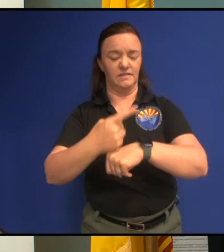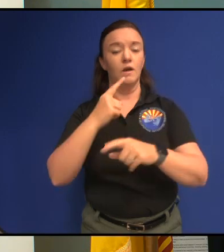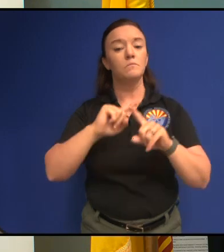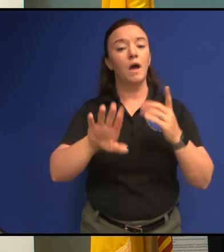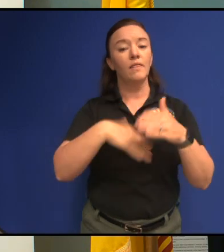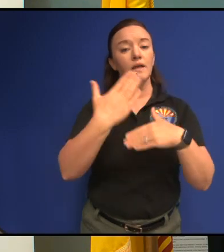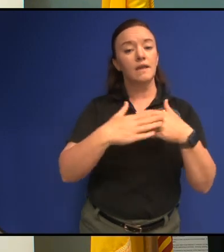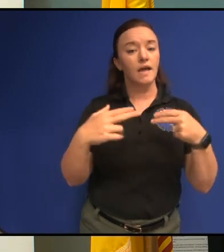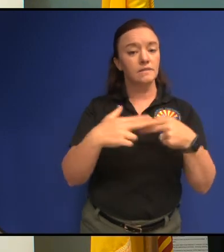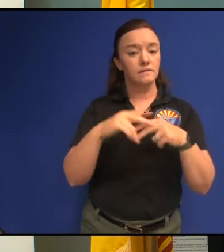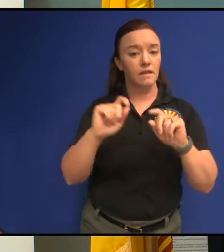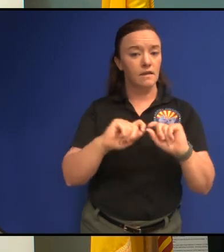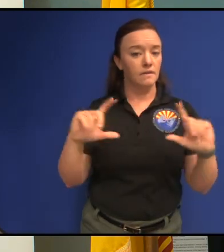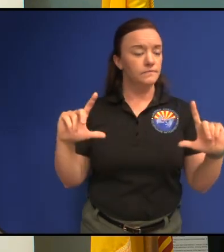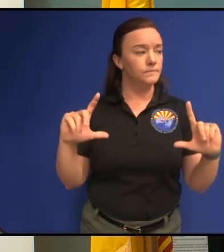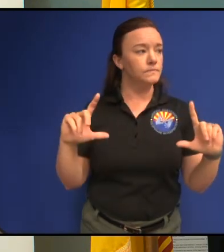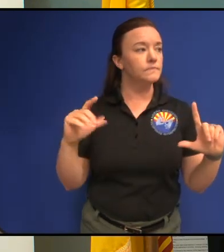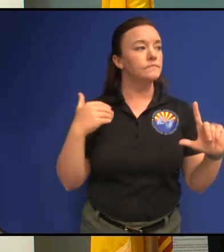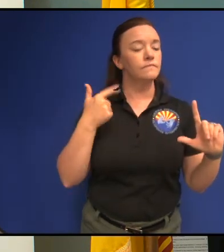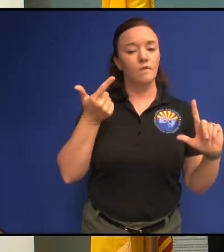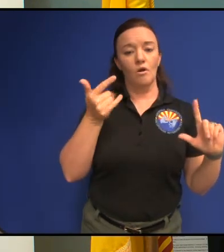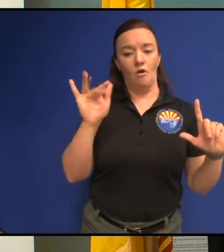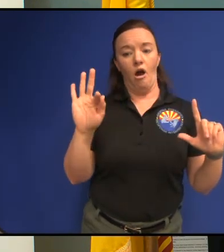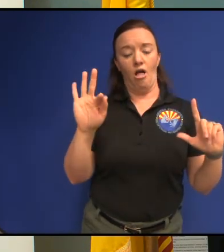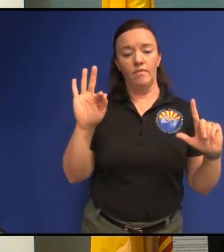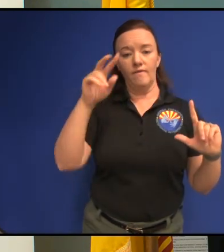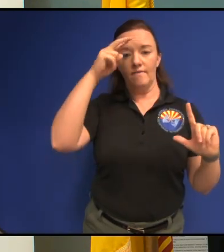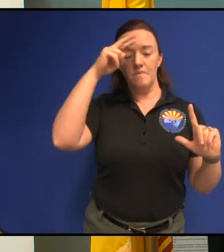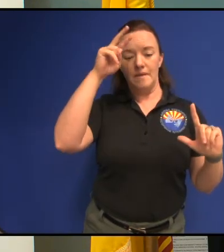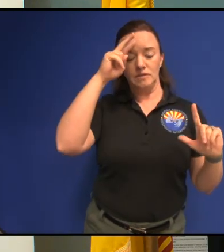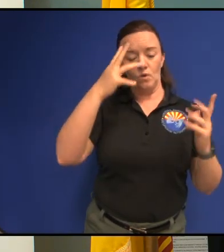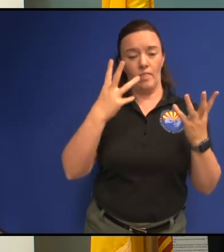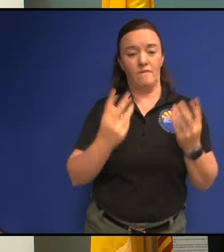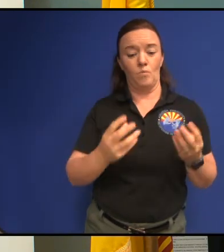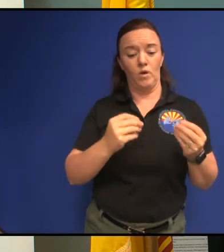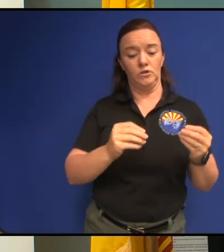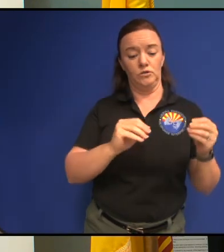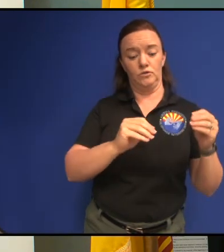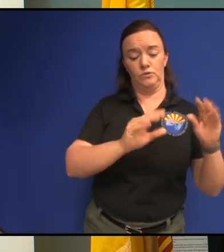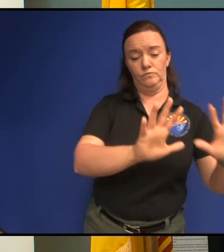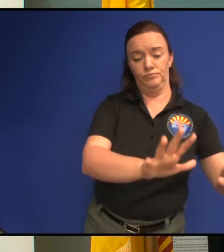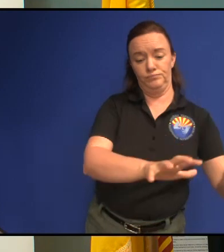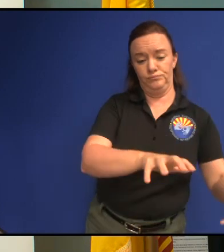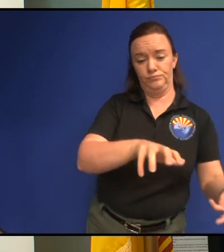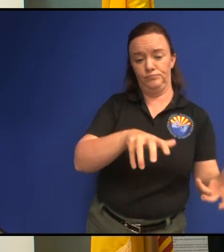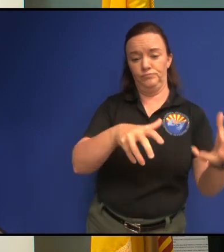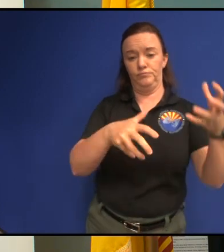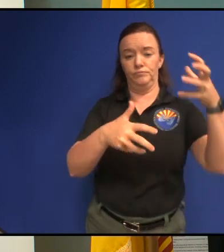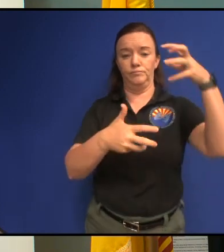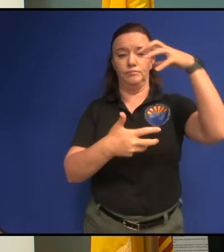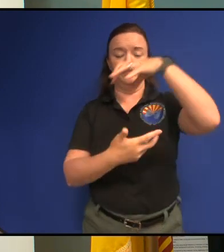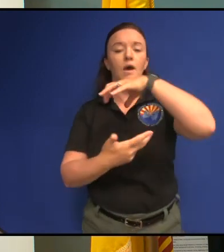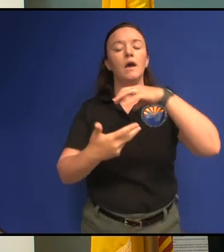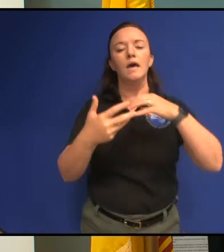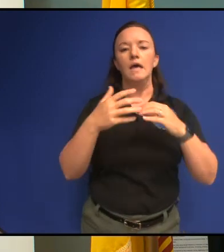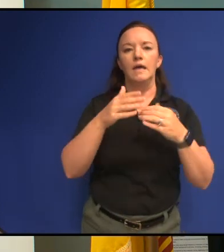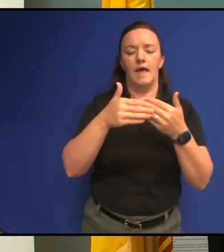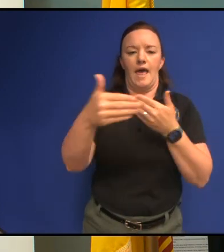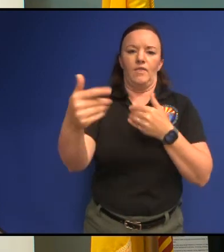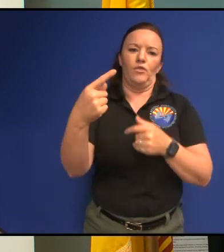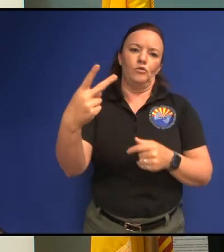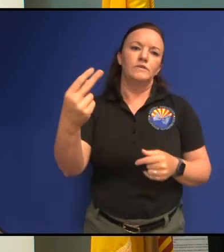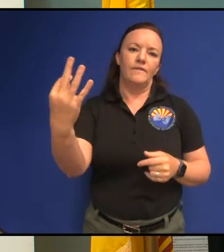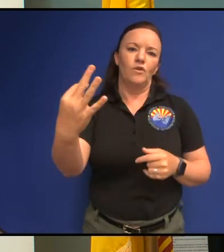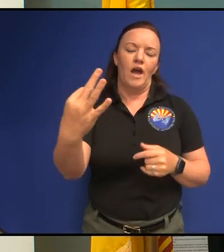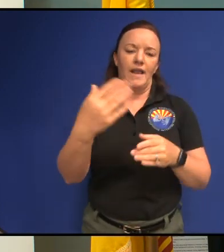here, we have that Gulf moisture that's going to start to push in as we head into Thursday, Friday, and